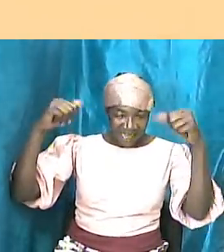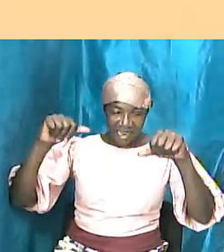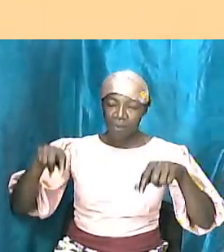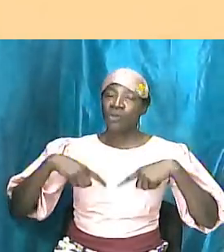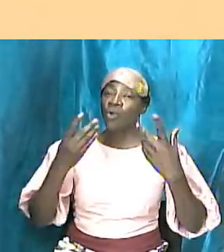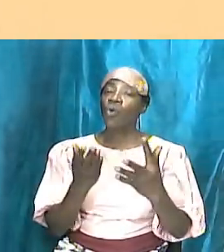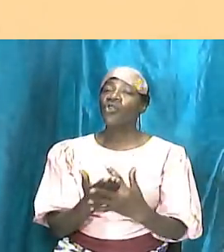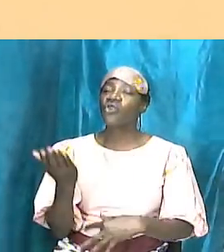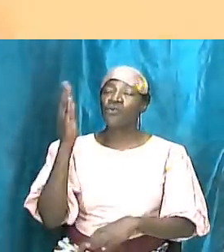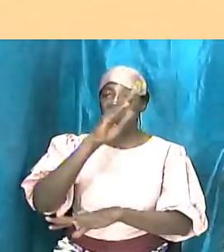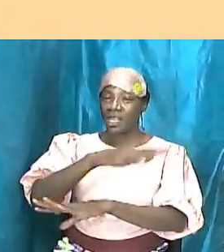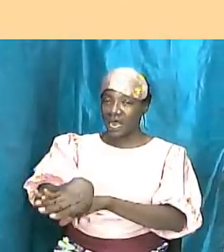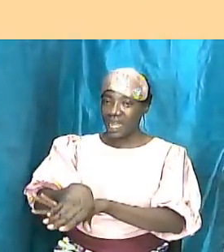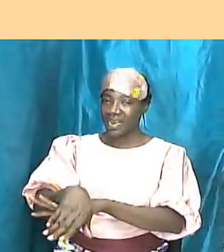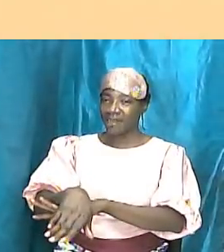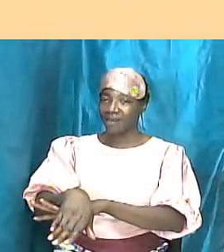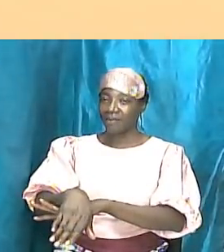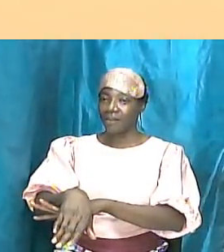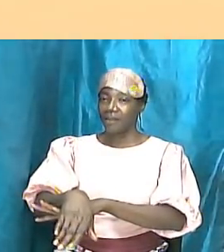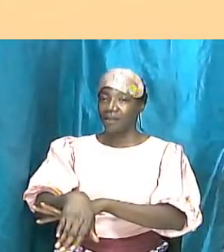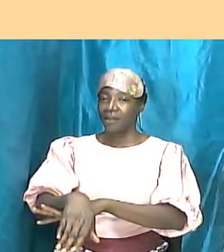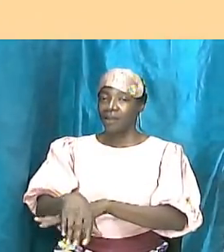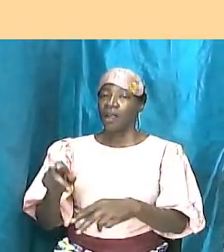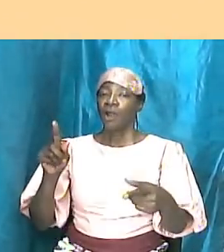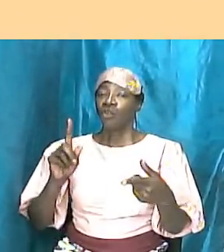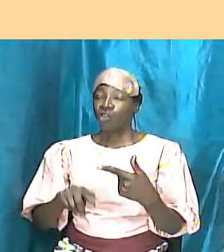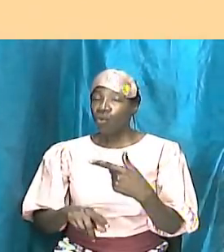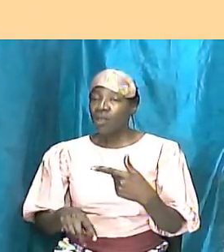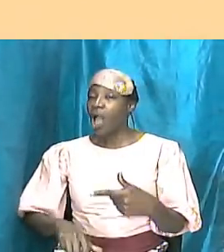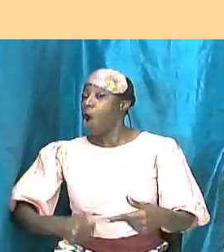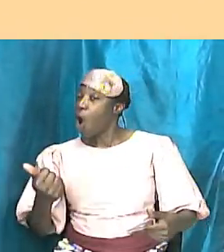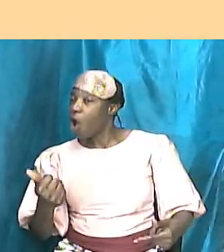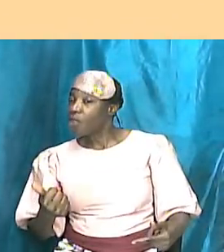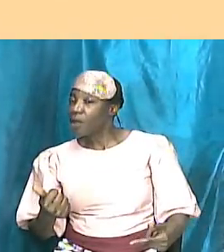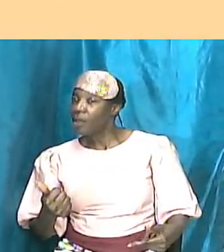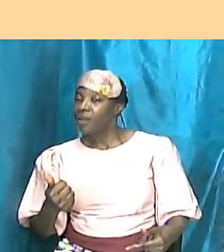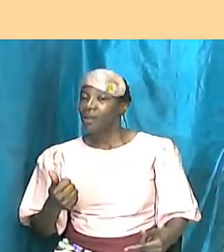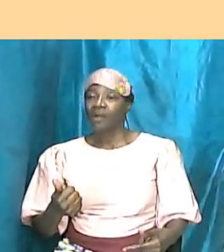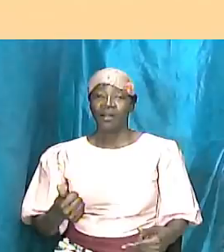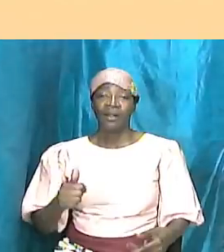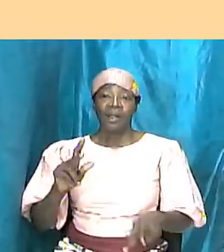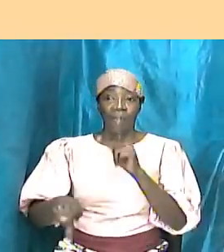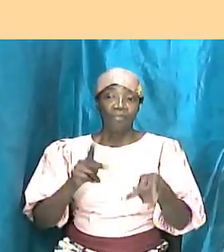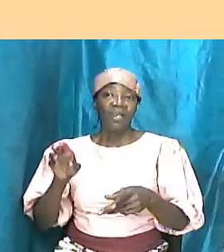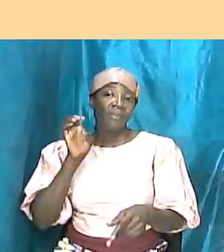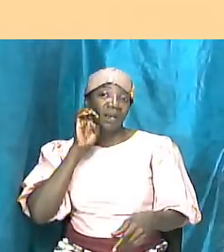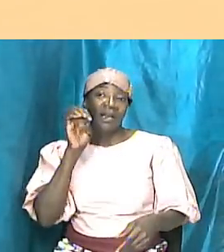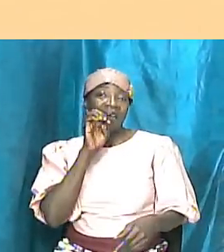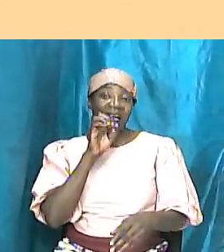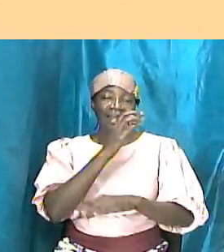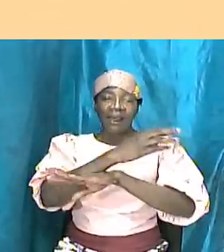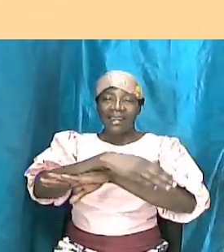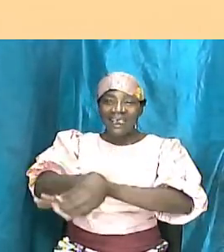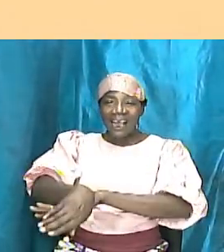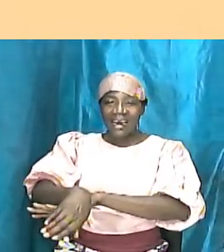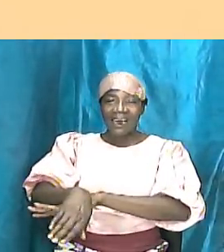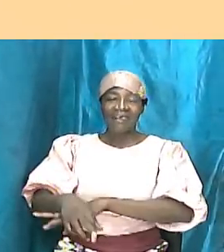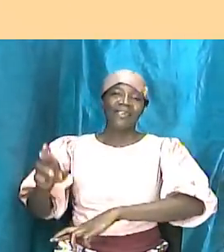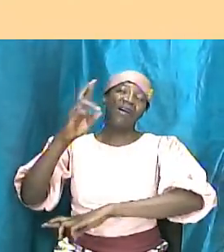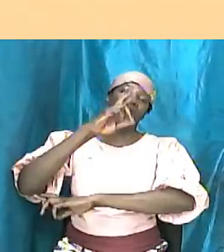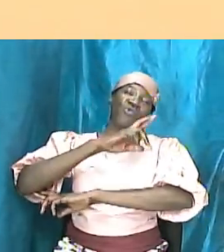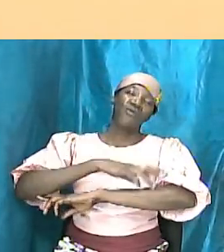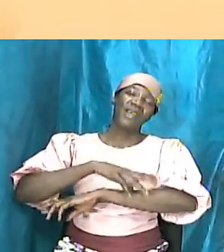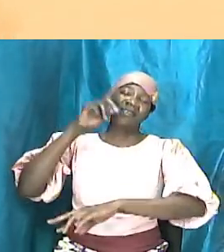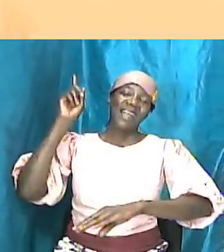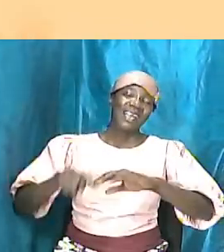through the night and keep moving. And to the other side, which was Egypt, it was like blackness, and they had to rest so that they